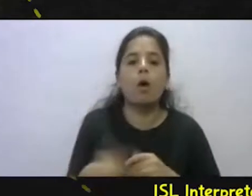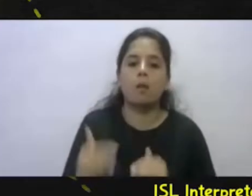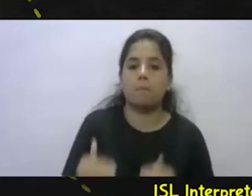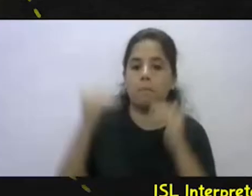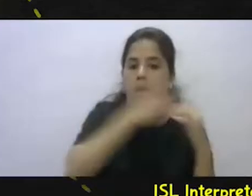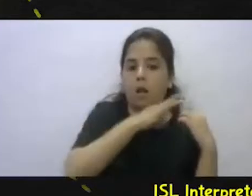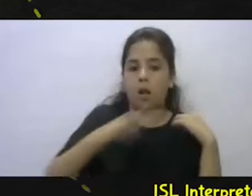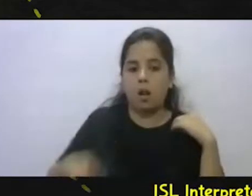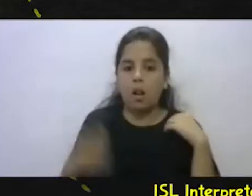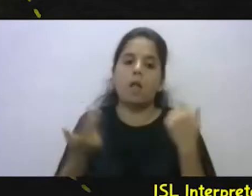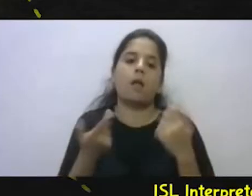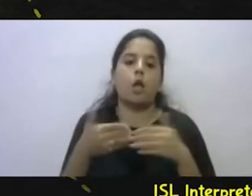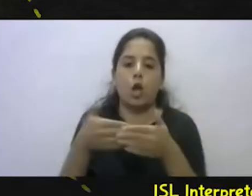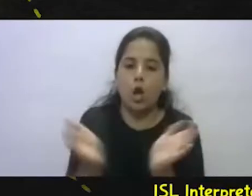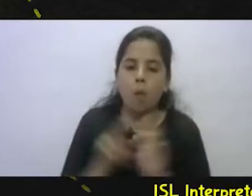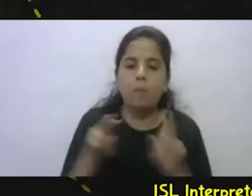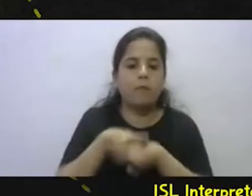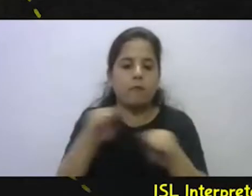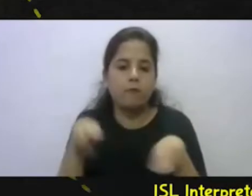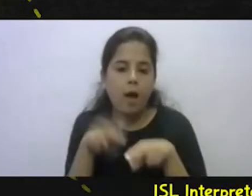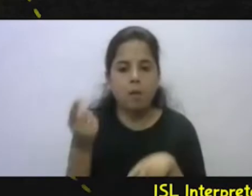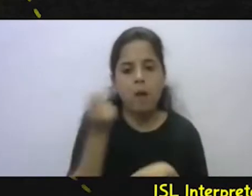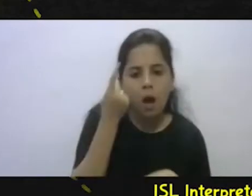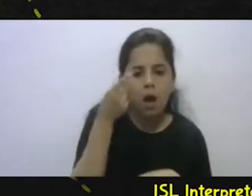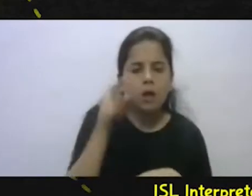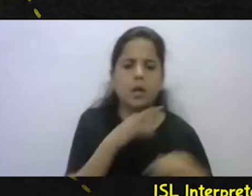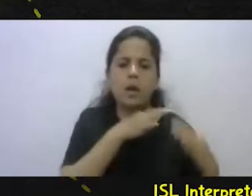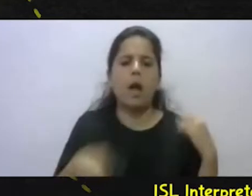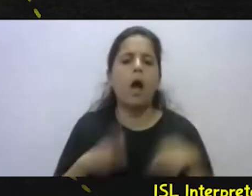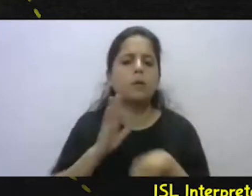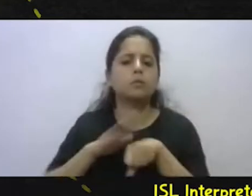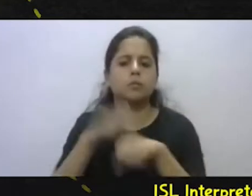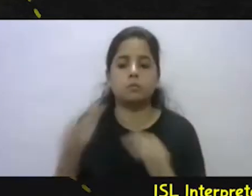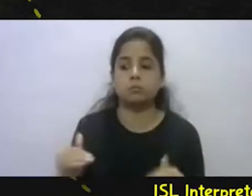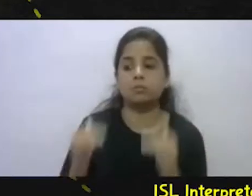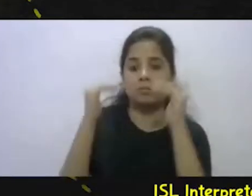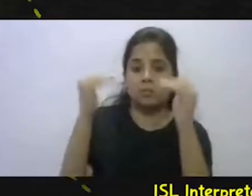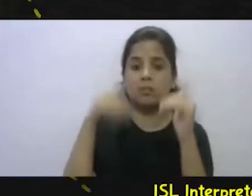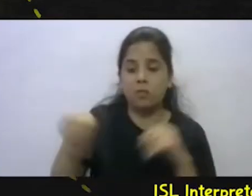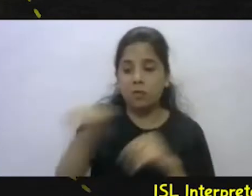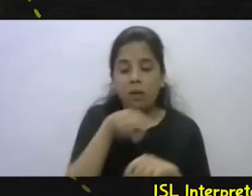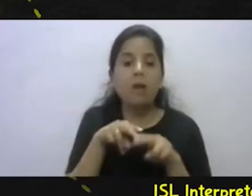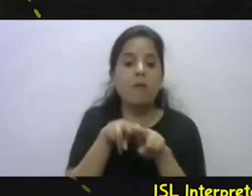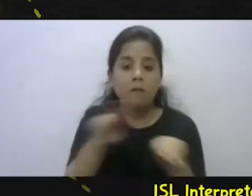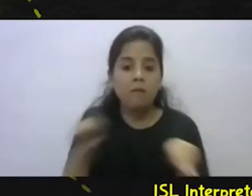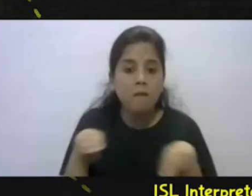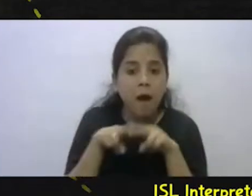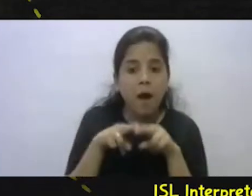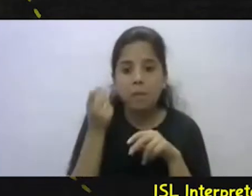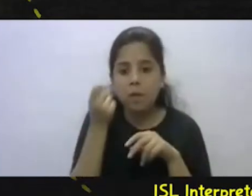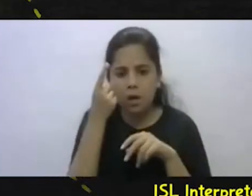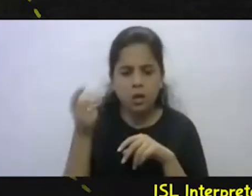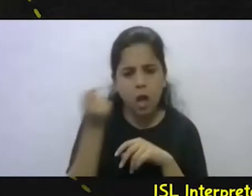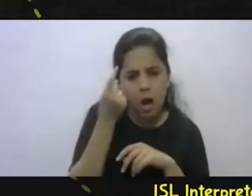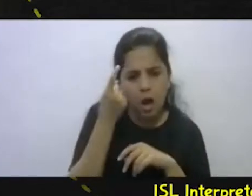communities and families, where they're trying to understand the caste experience of upper caste families and their understanding